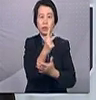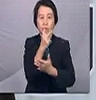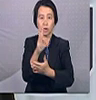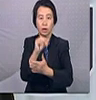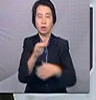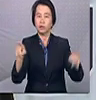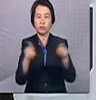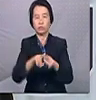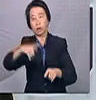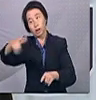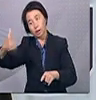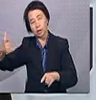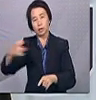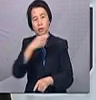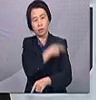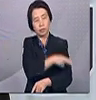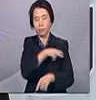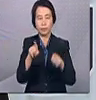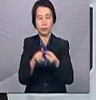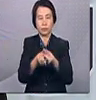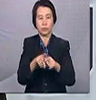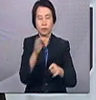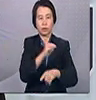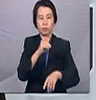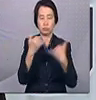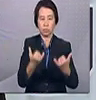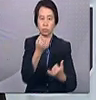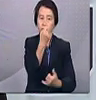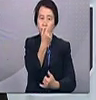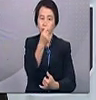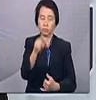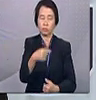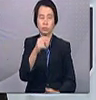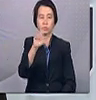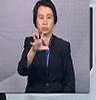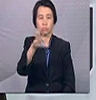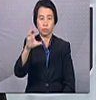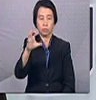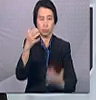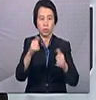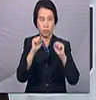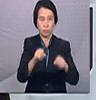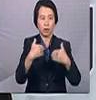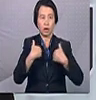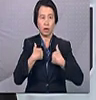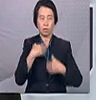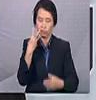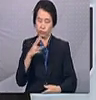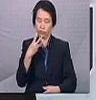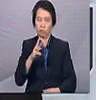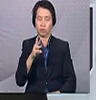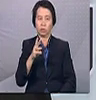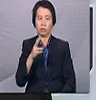as other labs. And at the moment it's 11,500. We are aiming to have